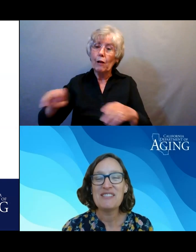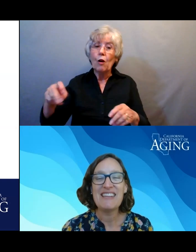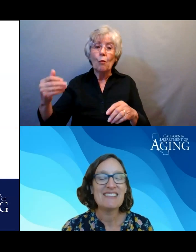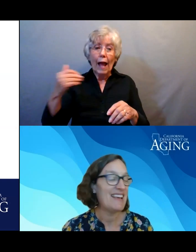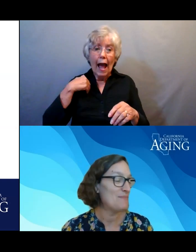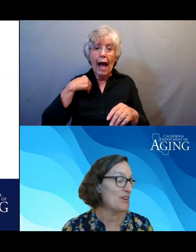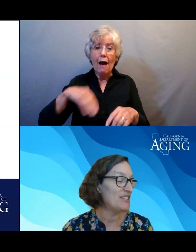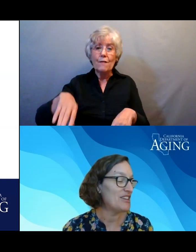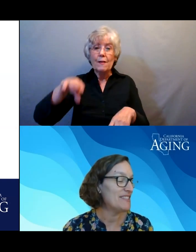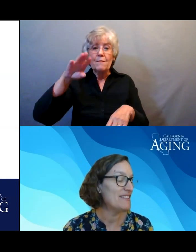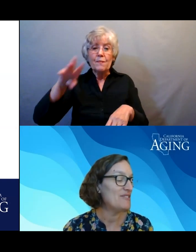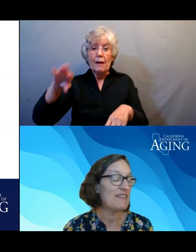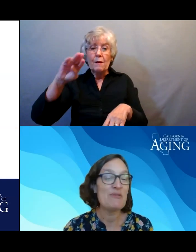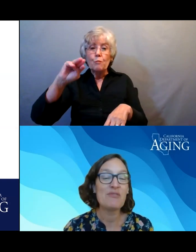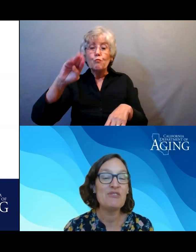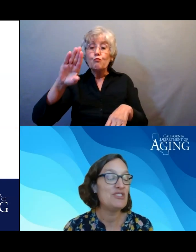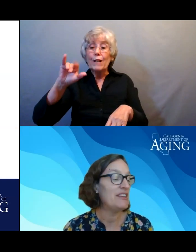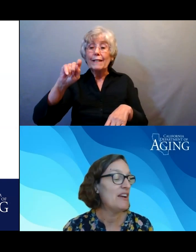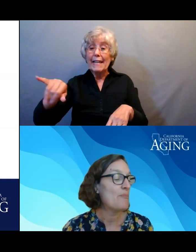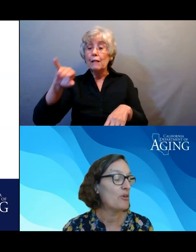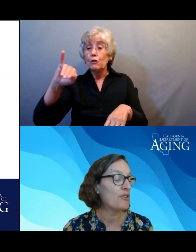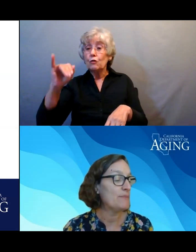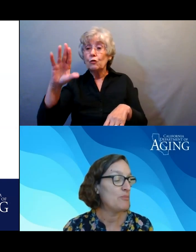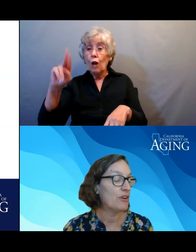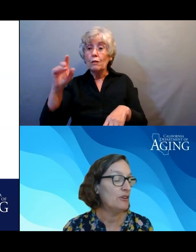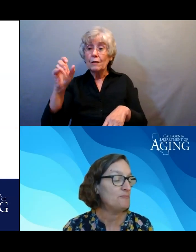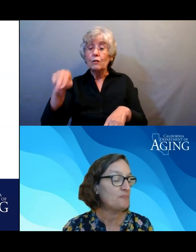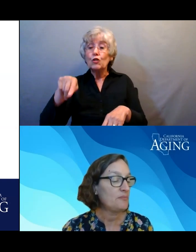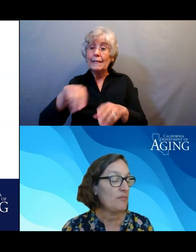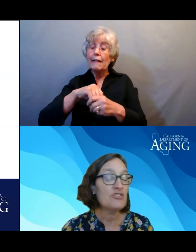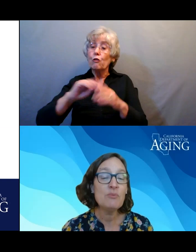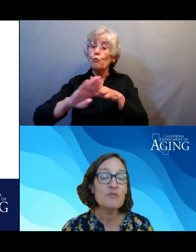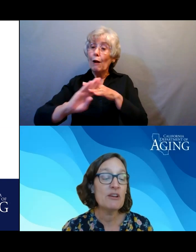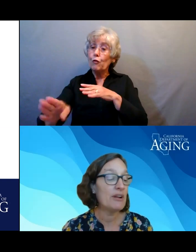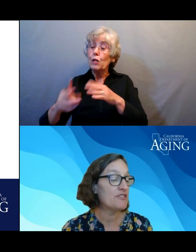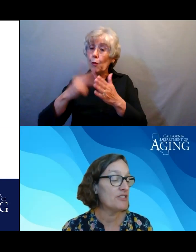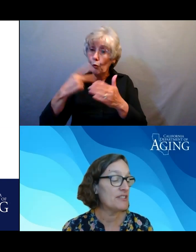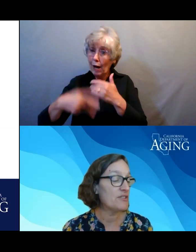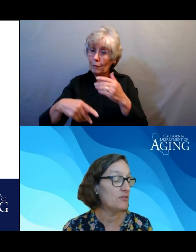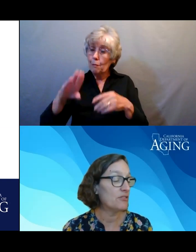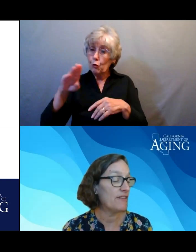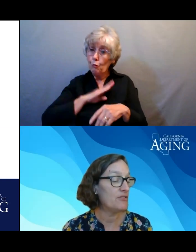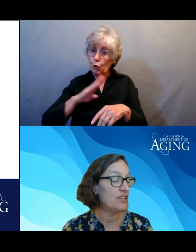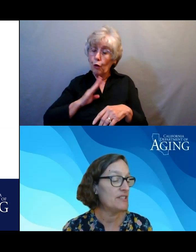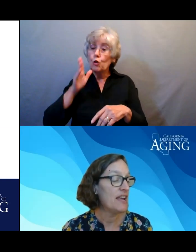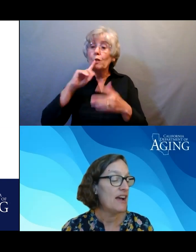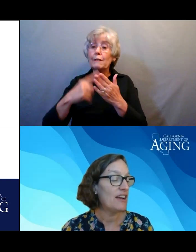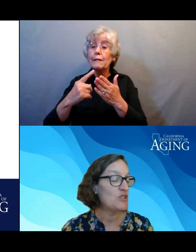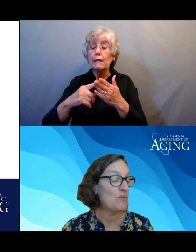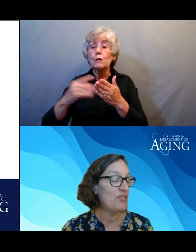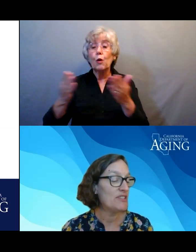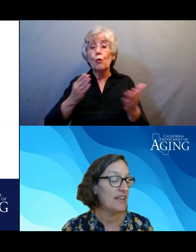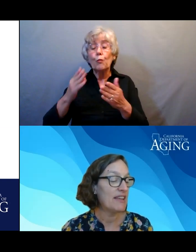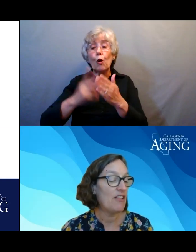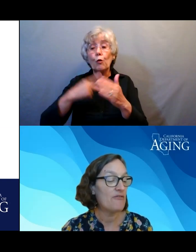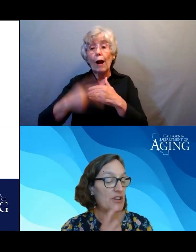colleague from CDSS, Brittany Johnson, who's from the Refugee Programs Bureau. She will speak about services to older refugees. She's